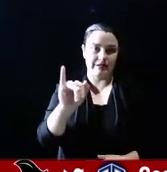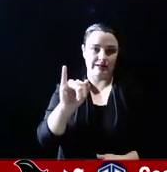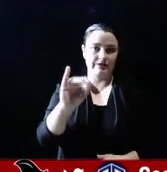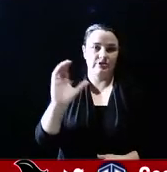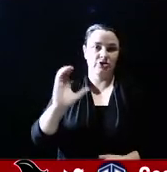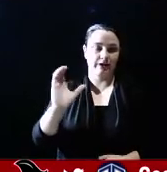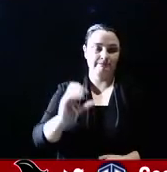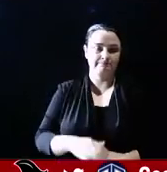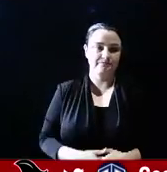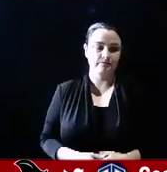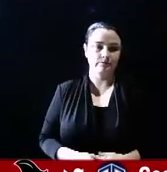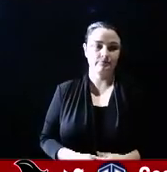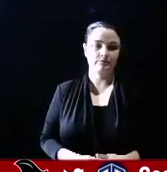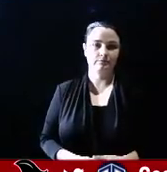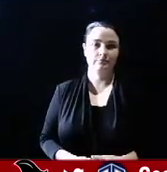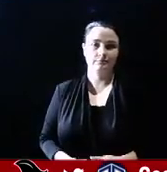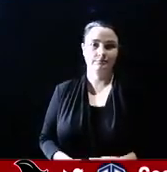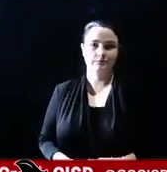Che.